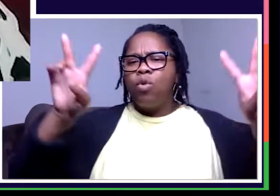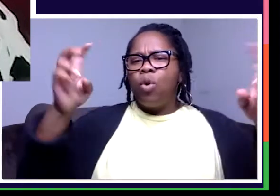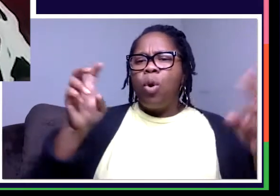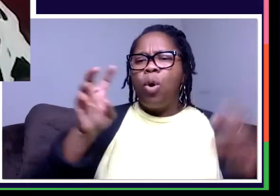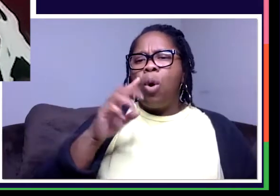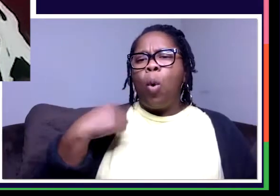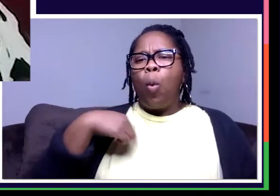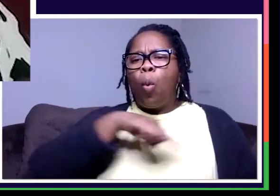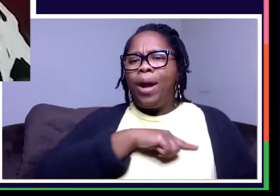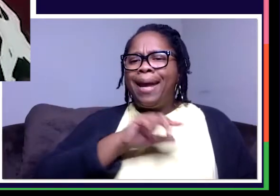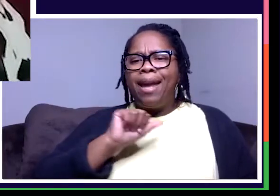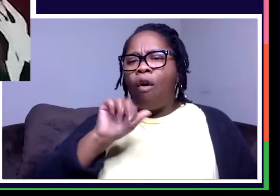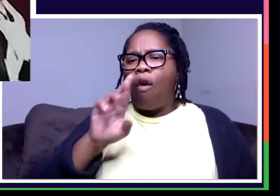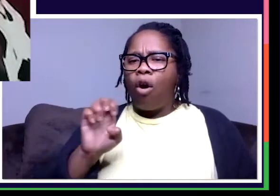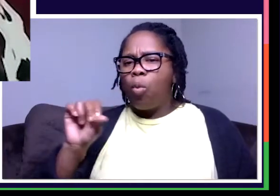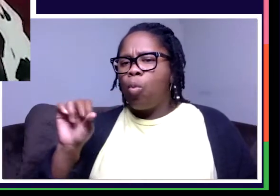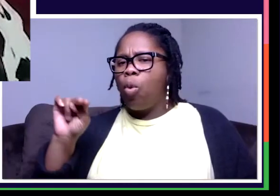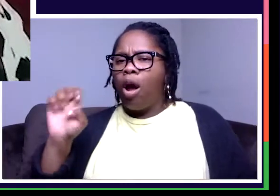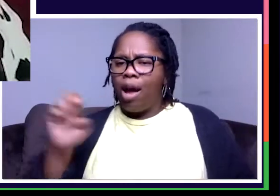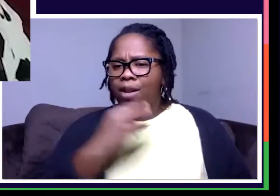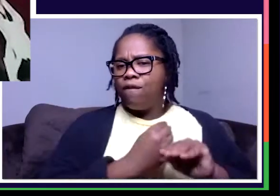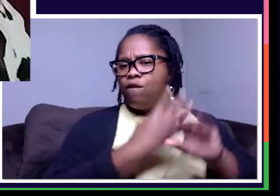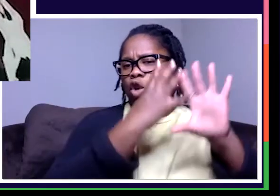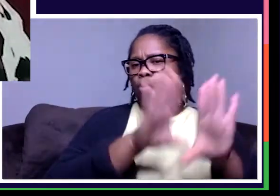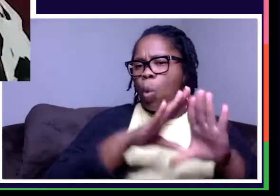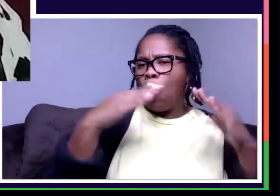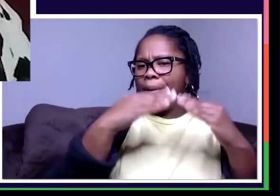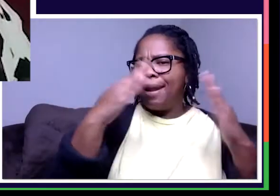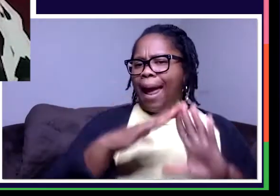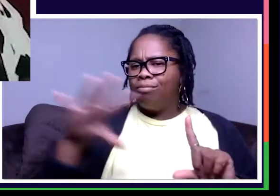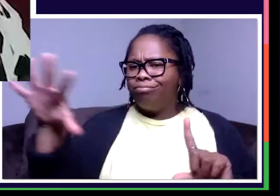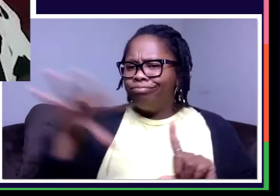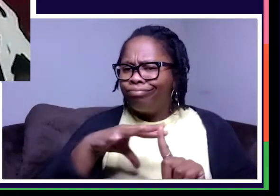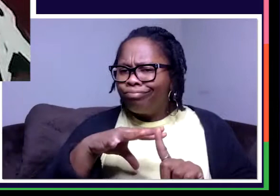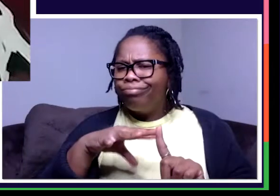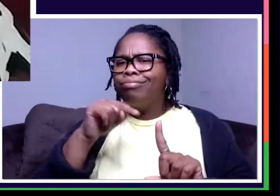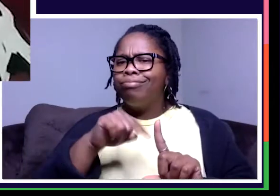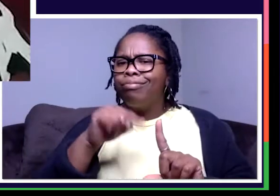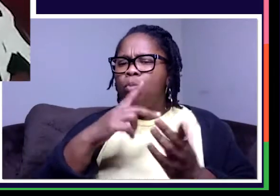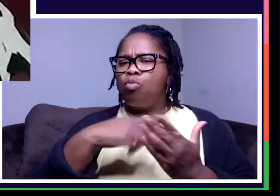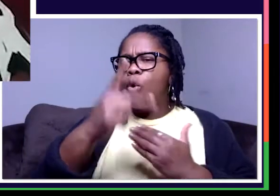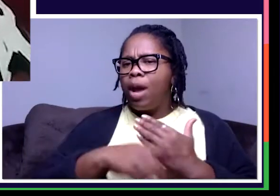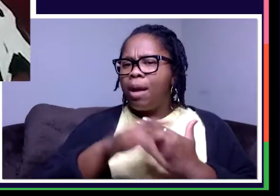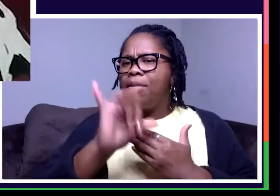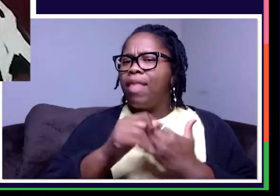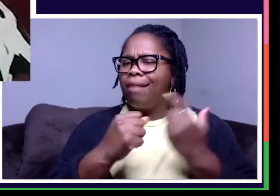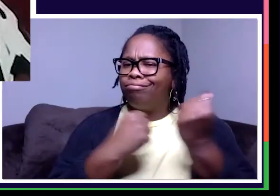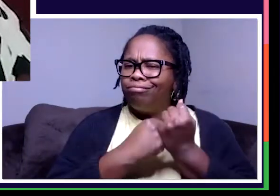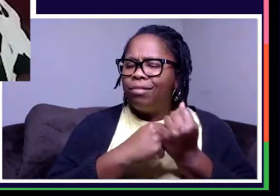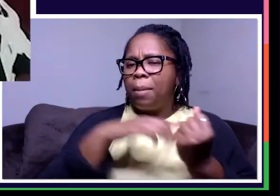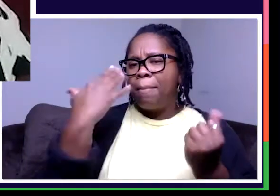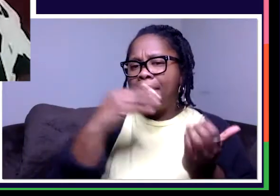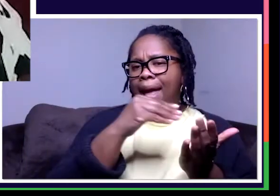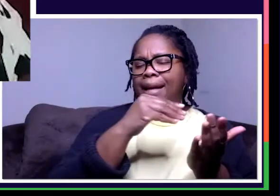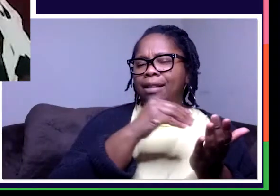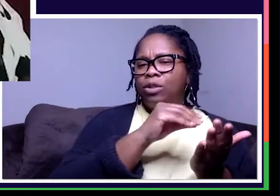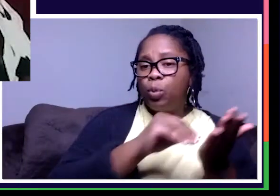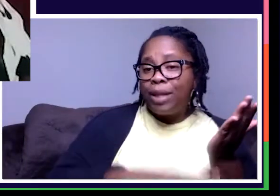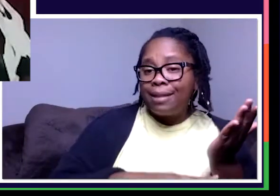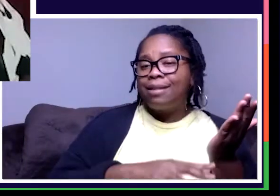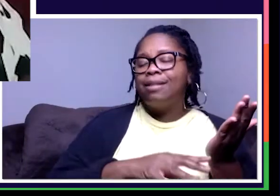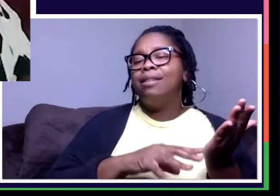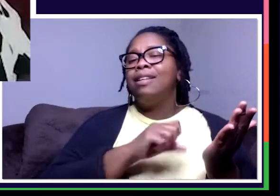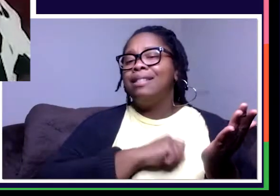talked about the powerful We Are One virtual open house to highlight programs that affirm Black